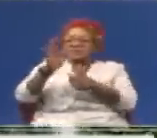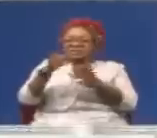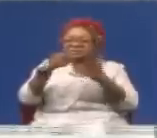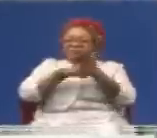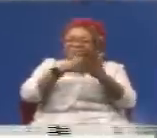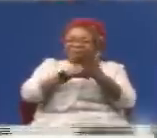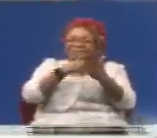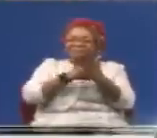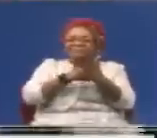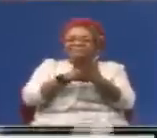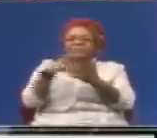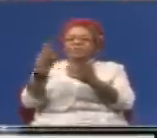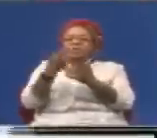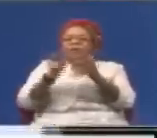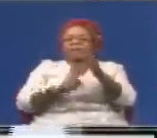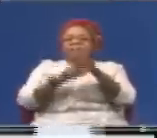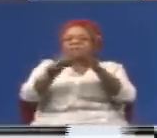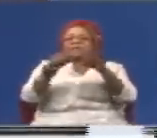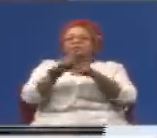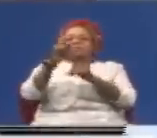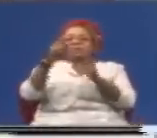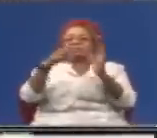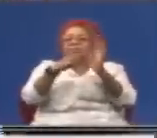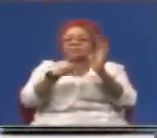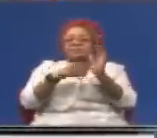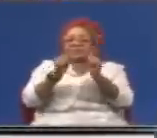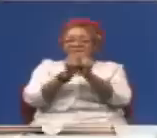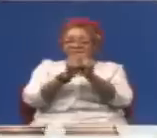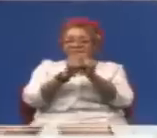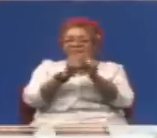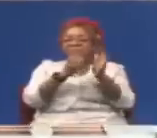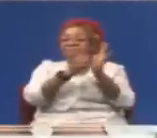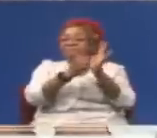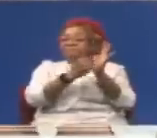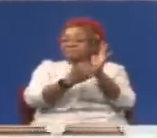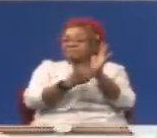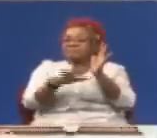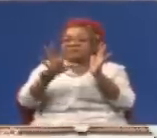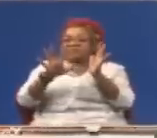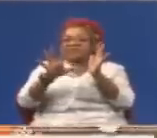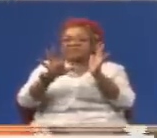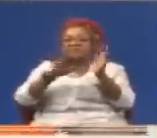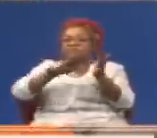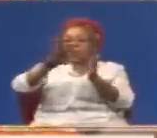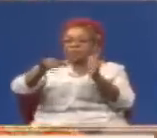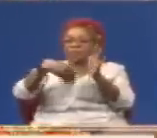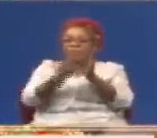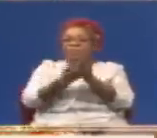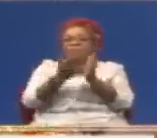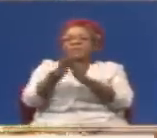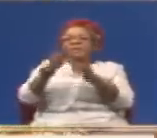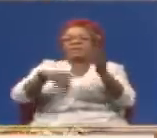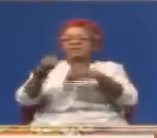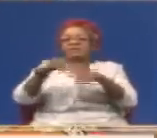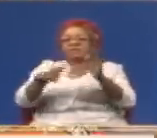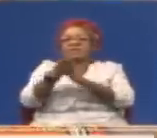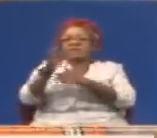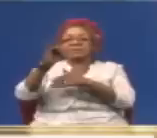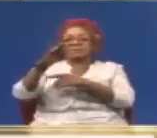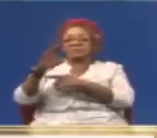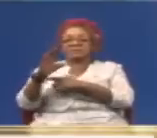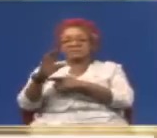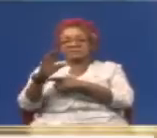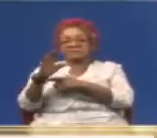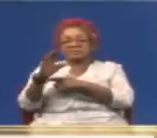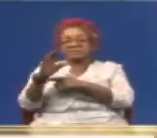call, only appeared as one point in the 10-item list, while 5 items were all to do with the elections and IEBC.